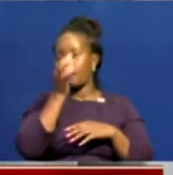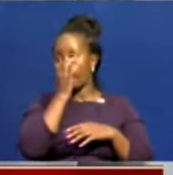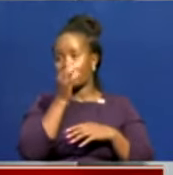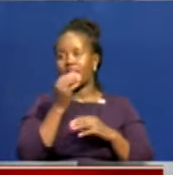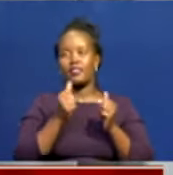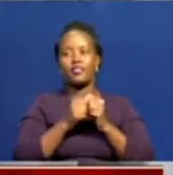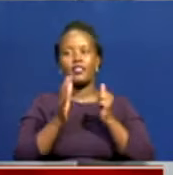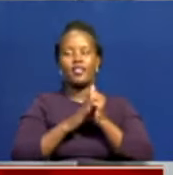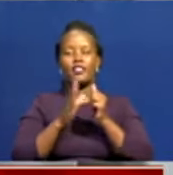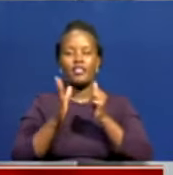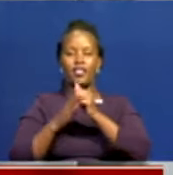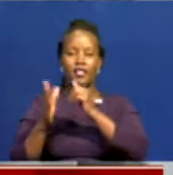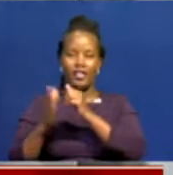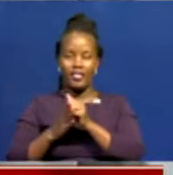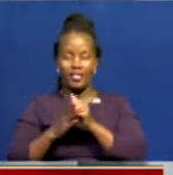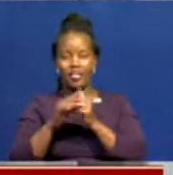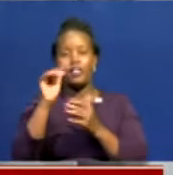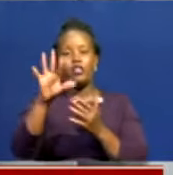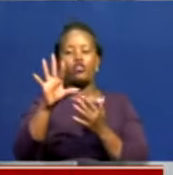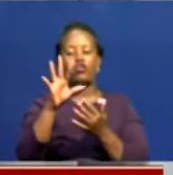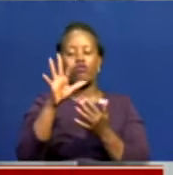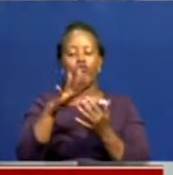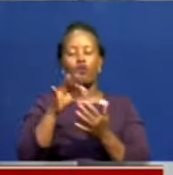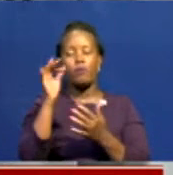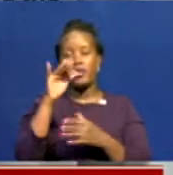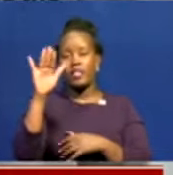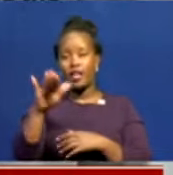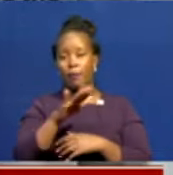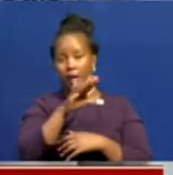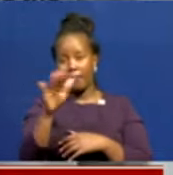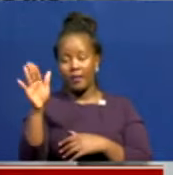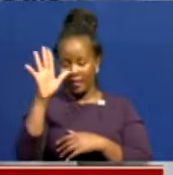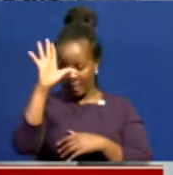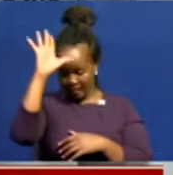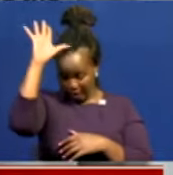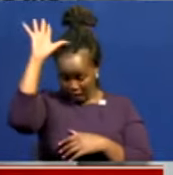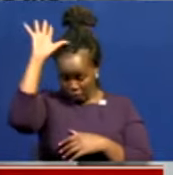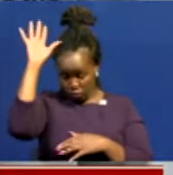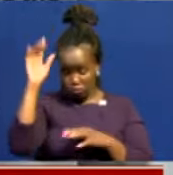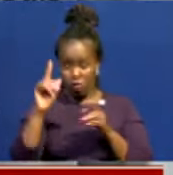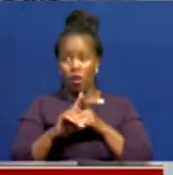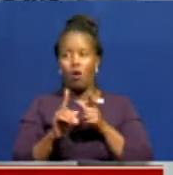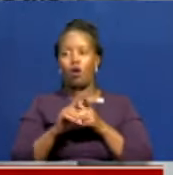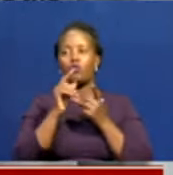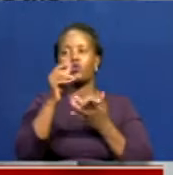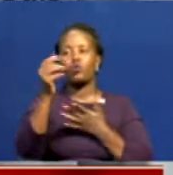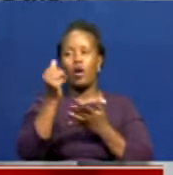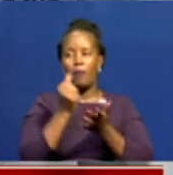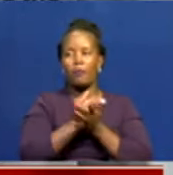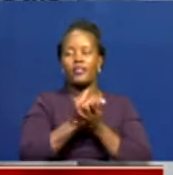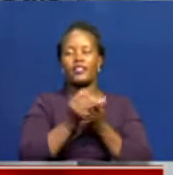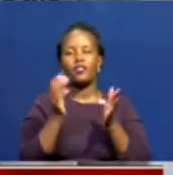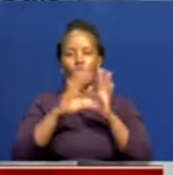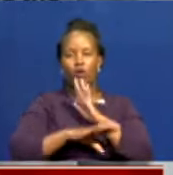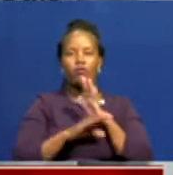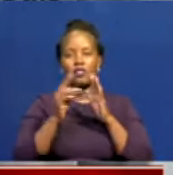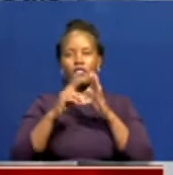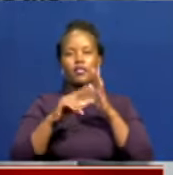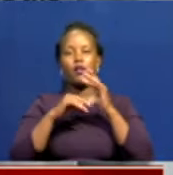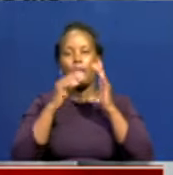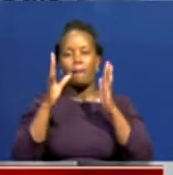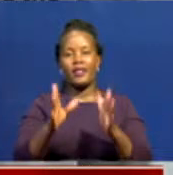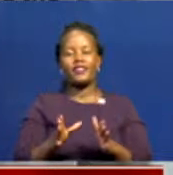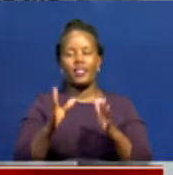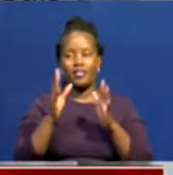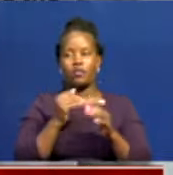was nominated to parliament by KANU and appointed assistant minister in the office of the president, working under the Minister of